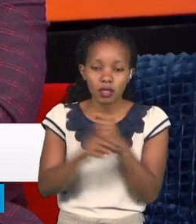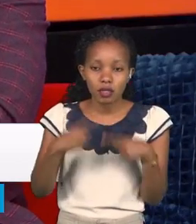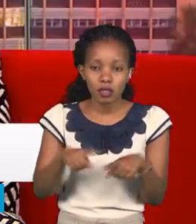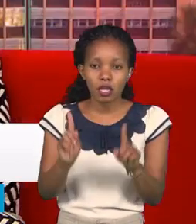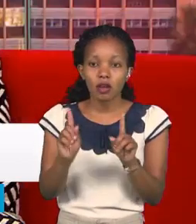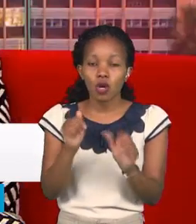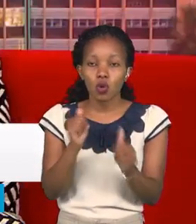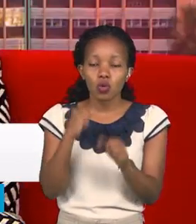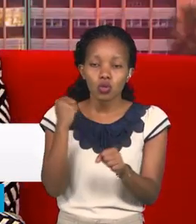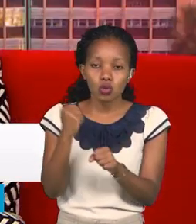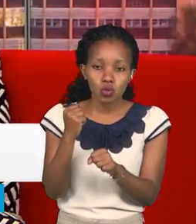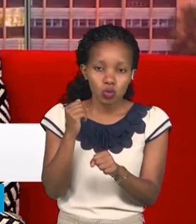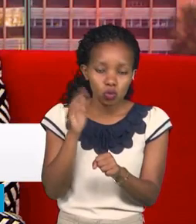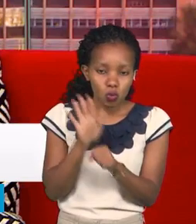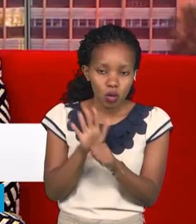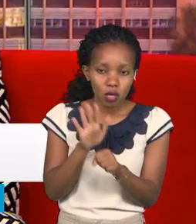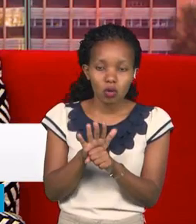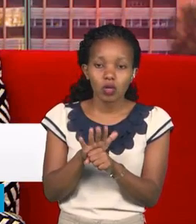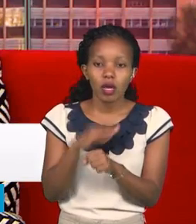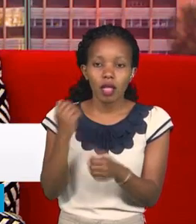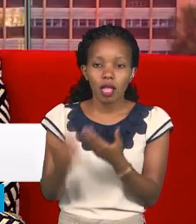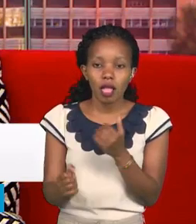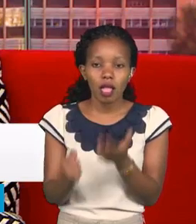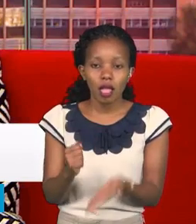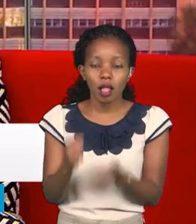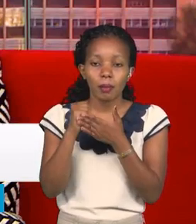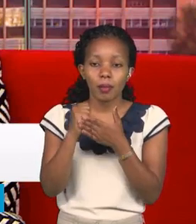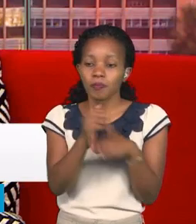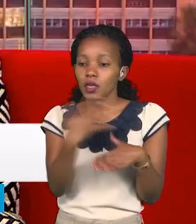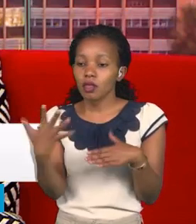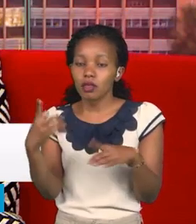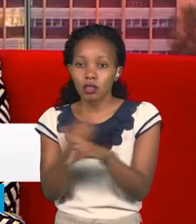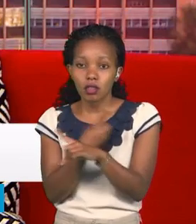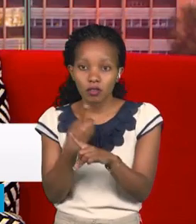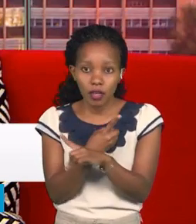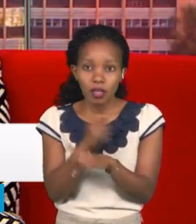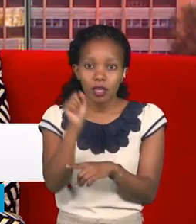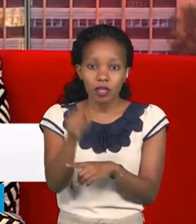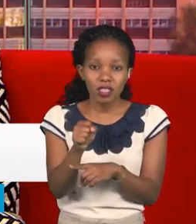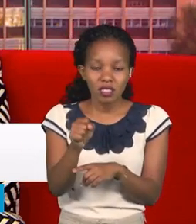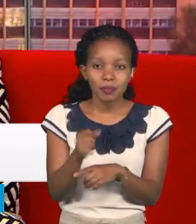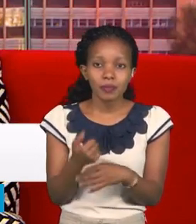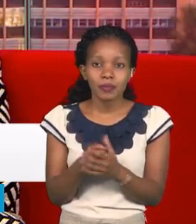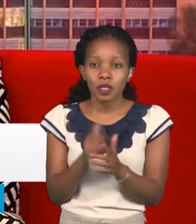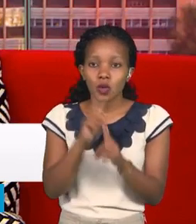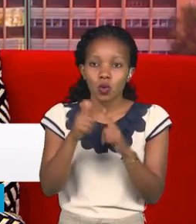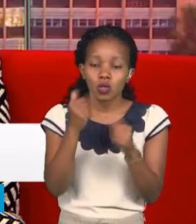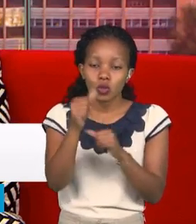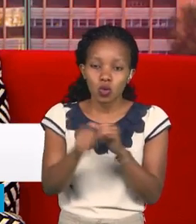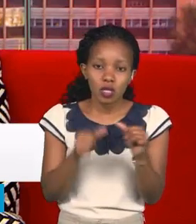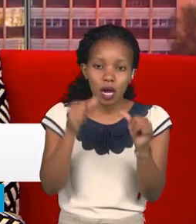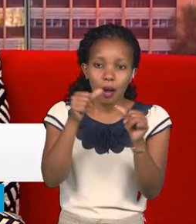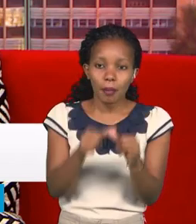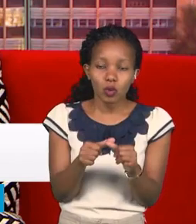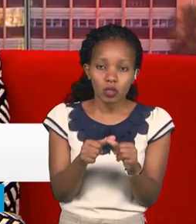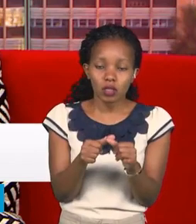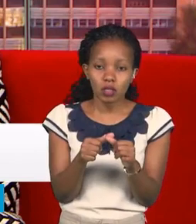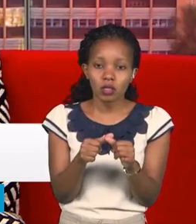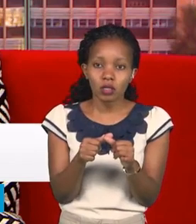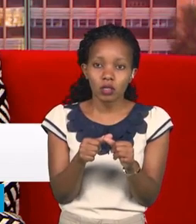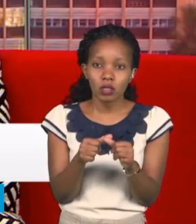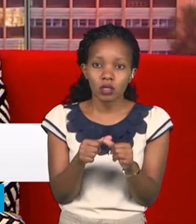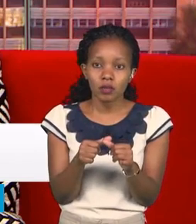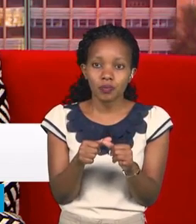which can be reinvested in the country in the healthcare infrastructure, and that's a huge amount. You know, so when we're talking about outbound, inbound, today at